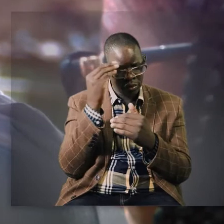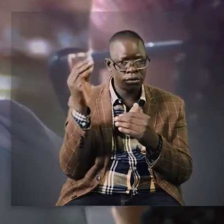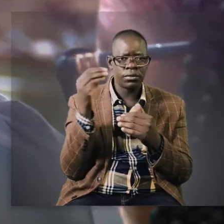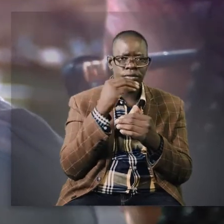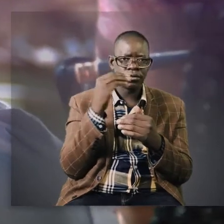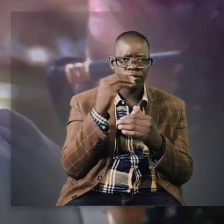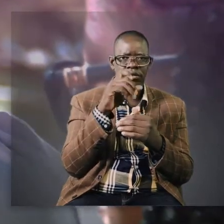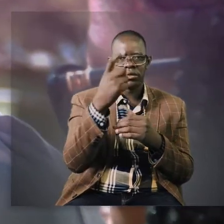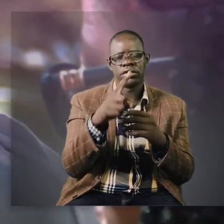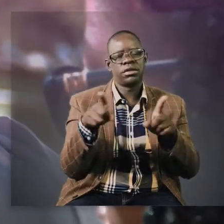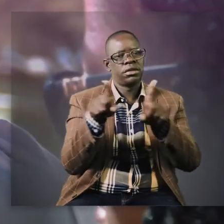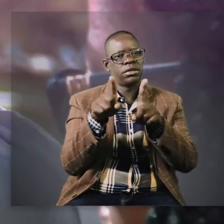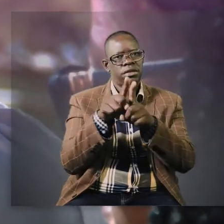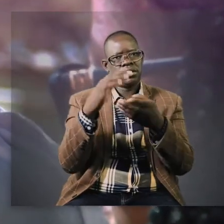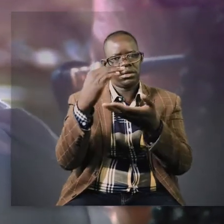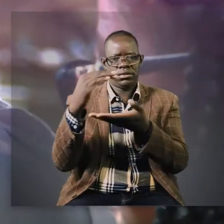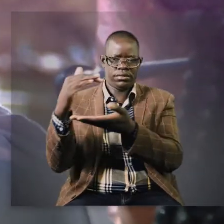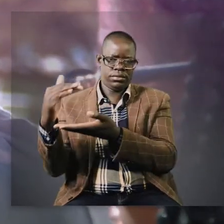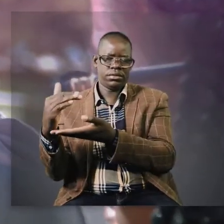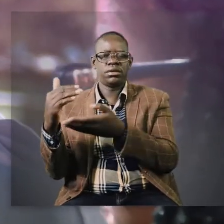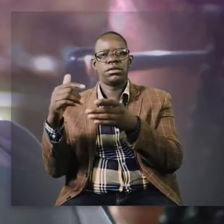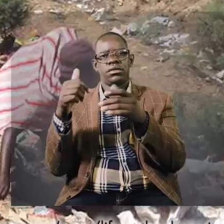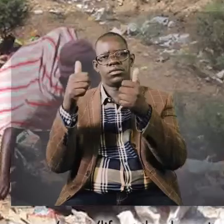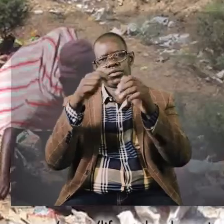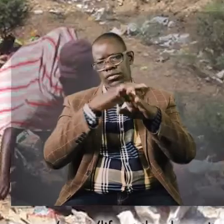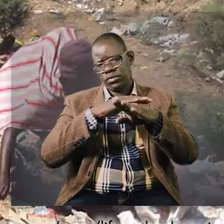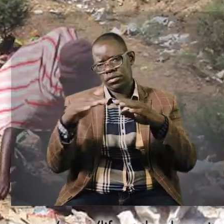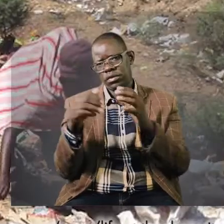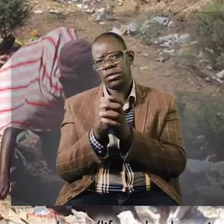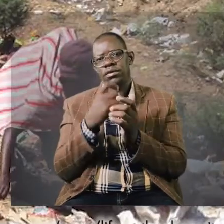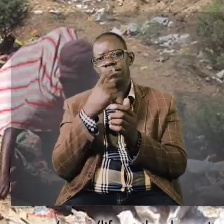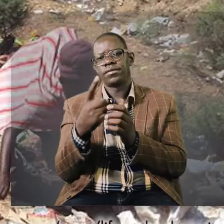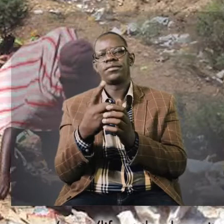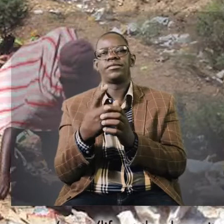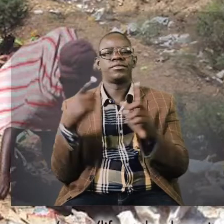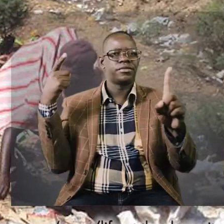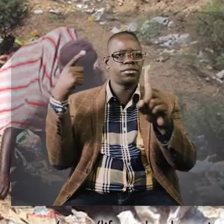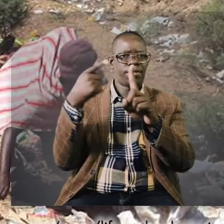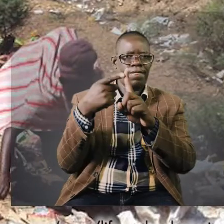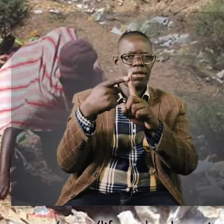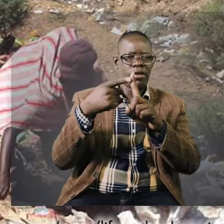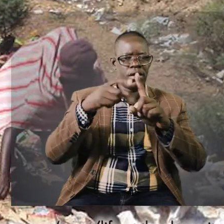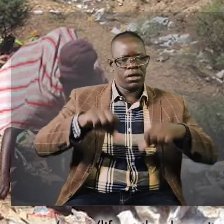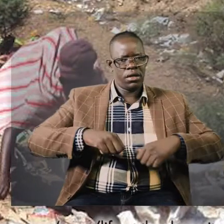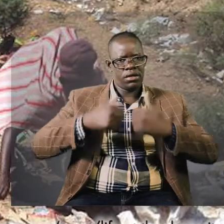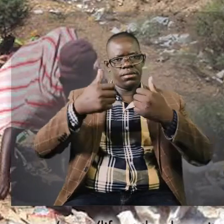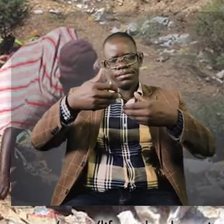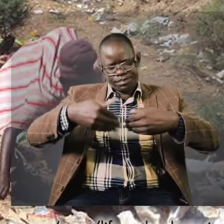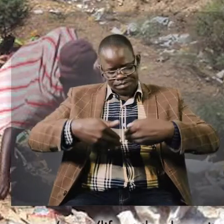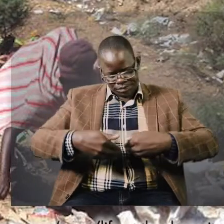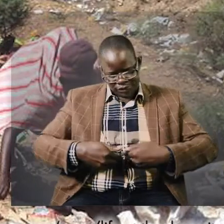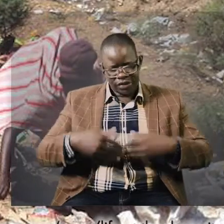these nutrients in sufficient quantities and also in a balanced way? I would say the main reason for an unhealthy diet is